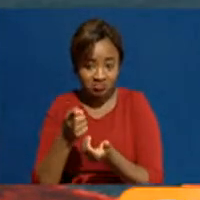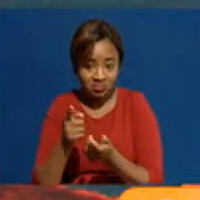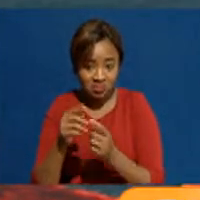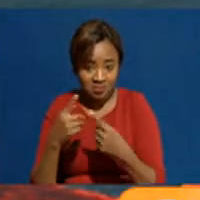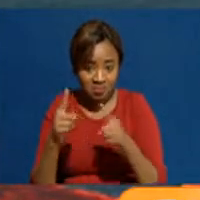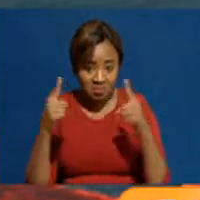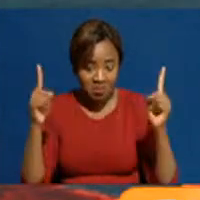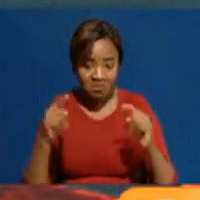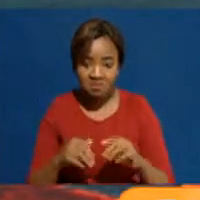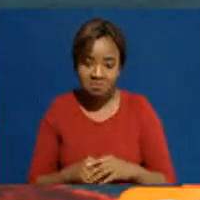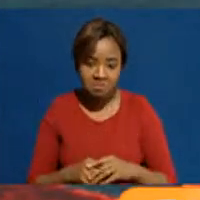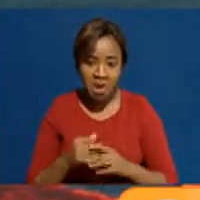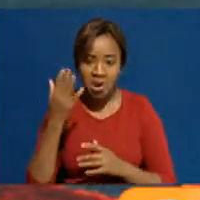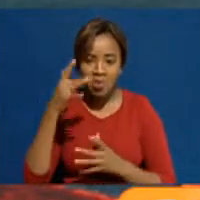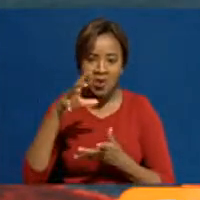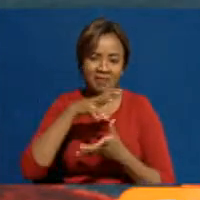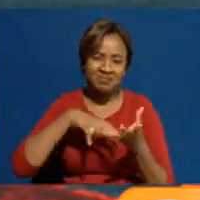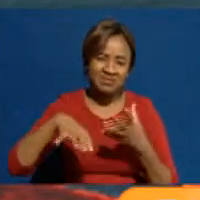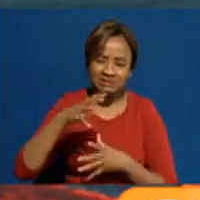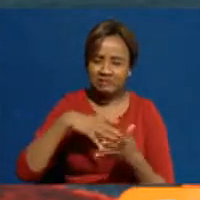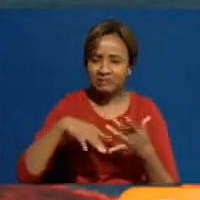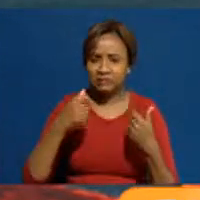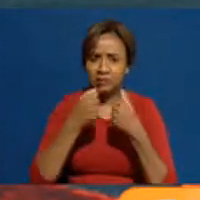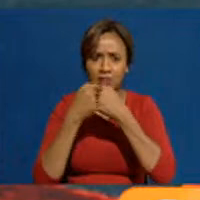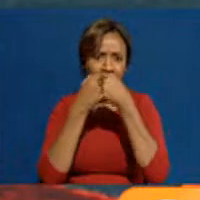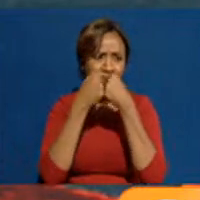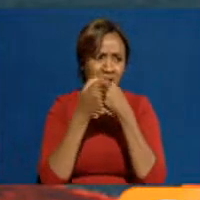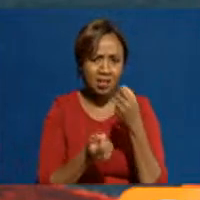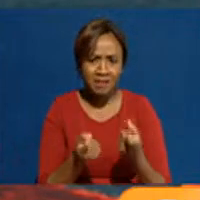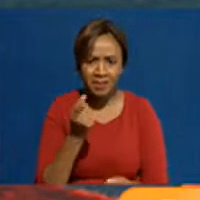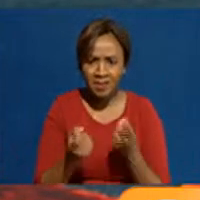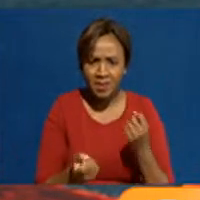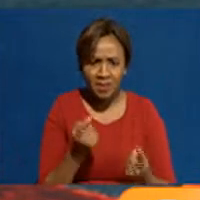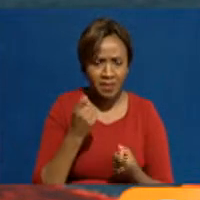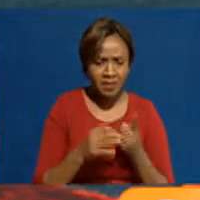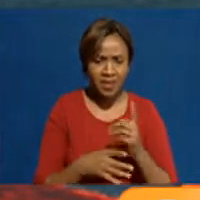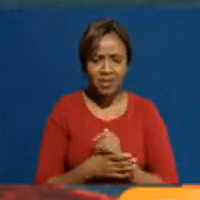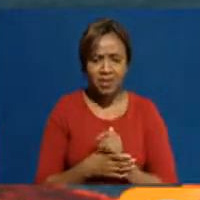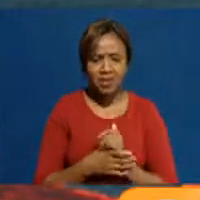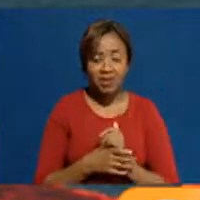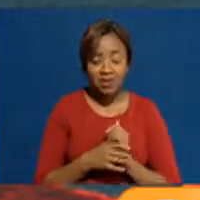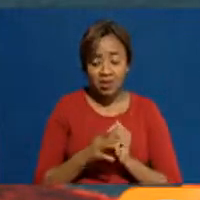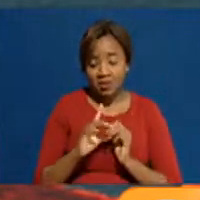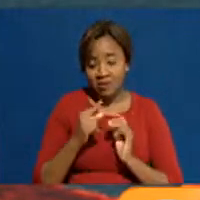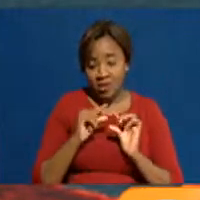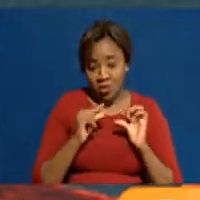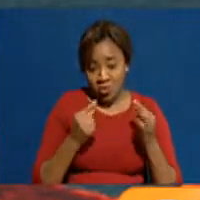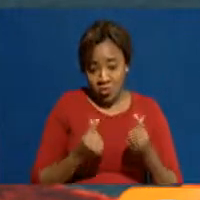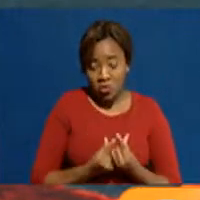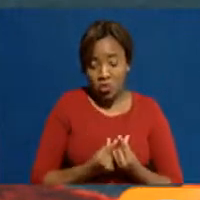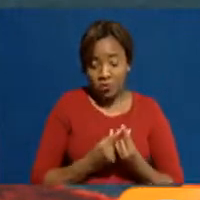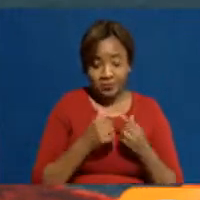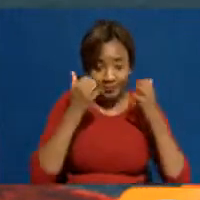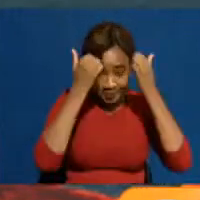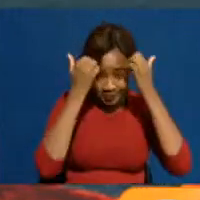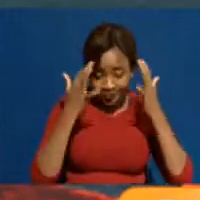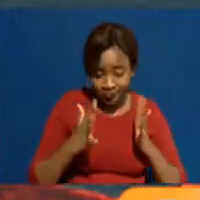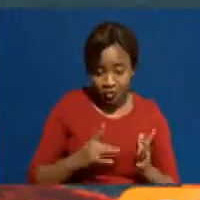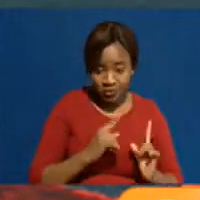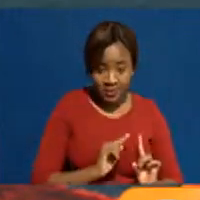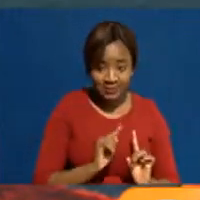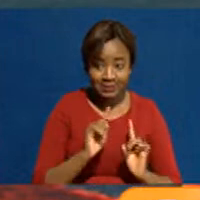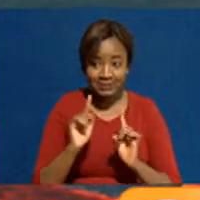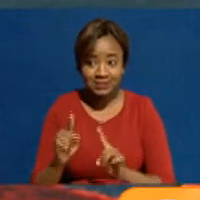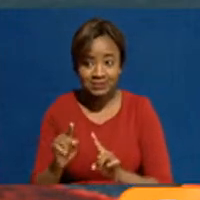starts. Confusion and challenges experienced by the first cohort of junior secondary school students has